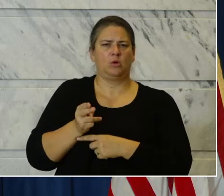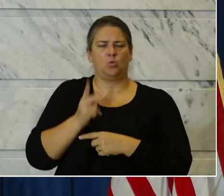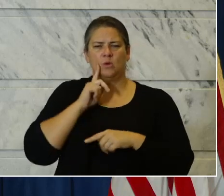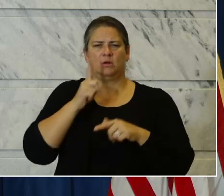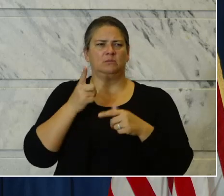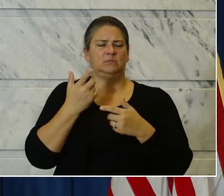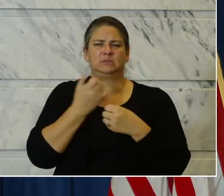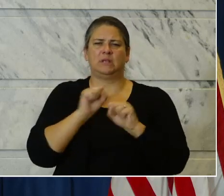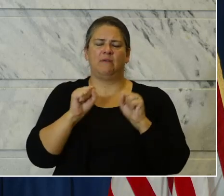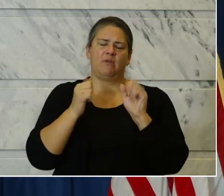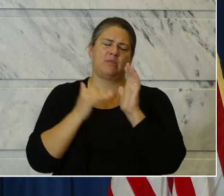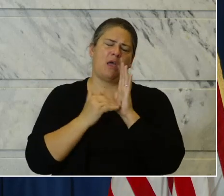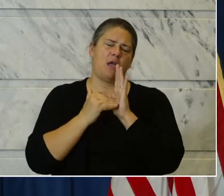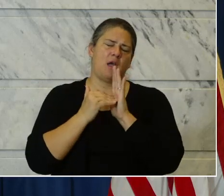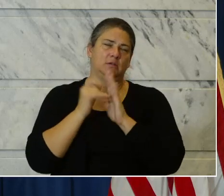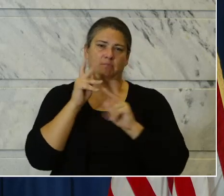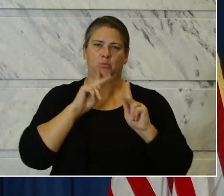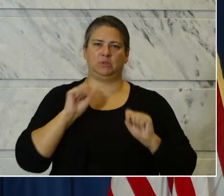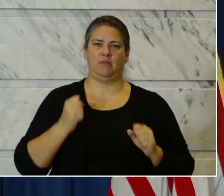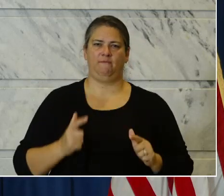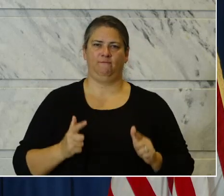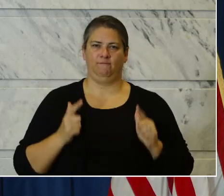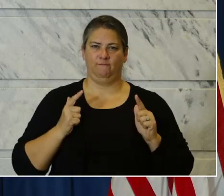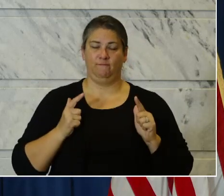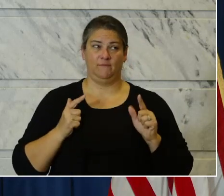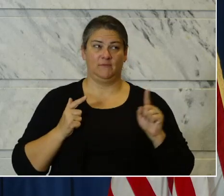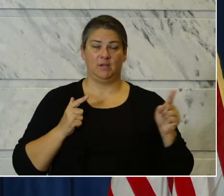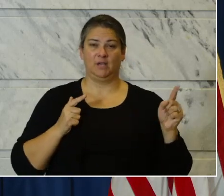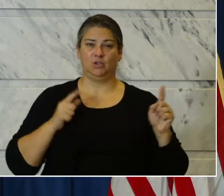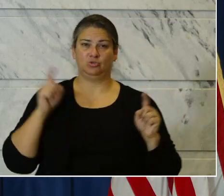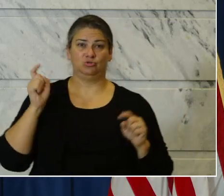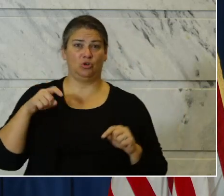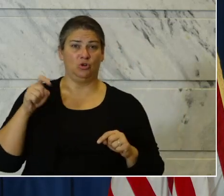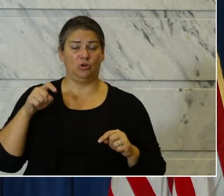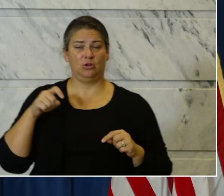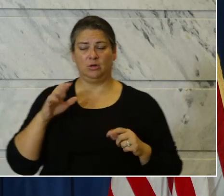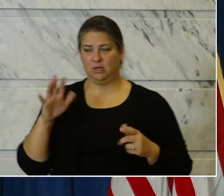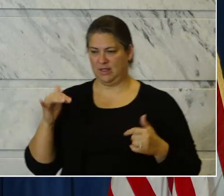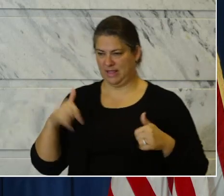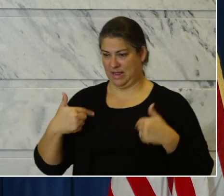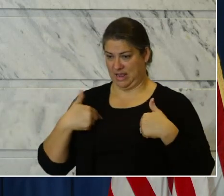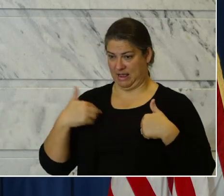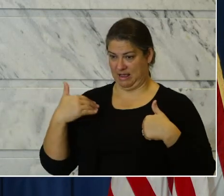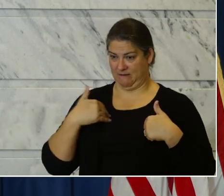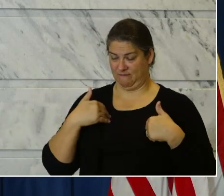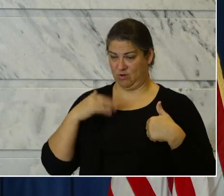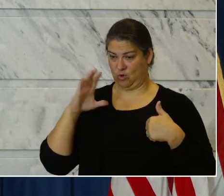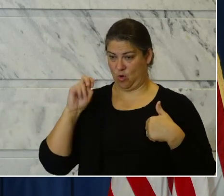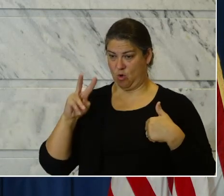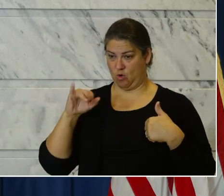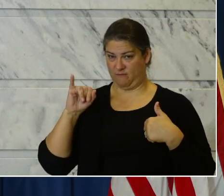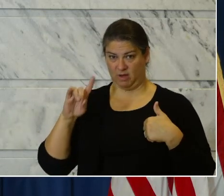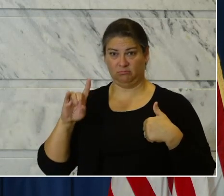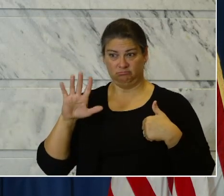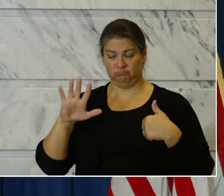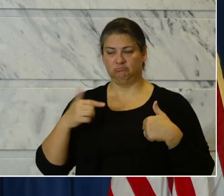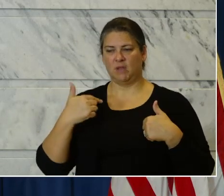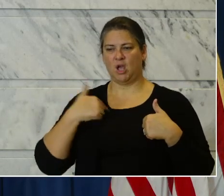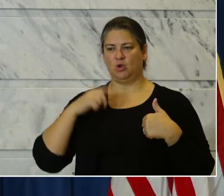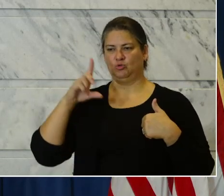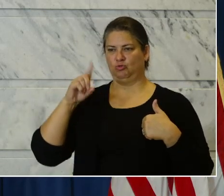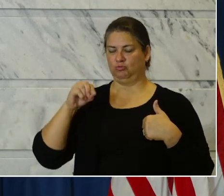the standard for what you do when you have the virus. There's an opportunity for true leadership